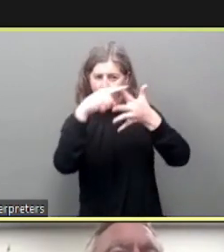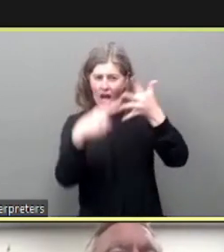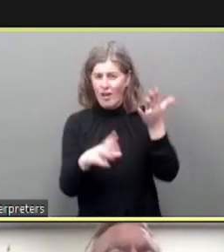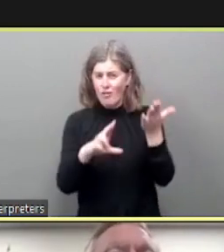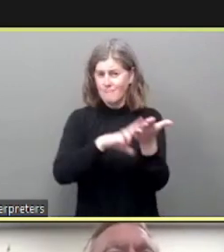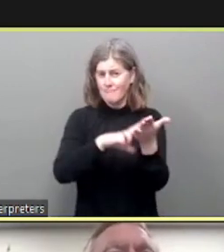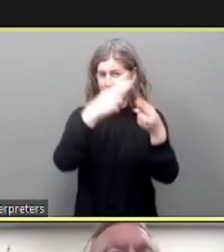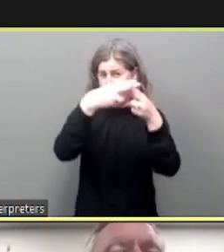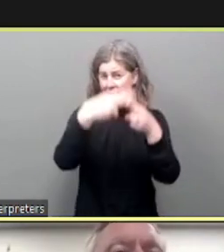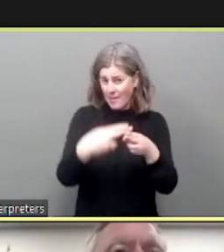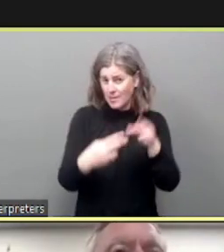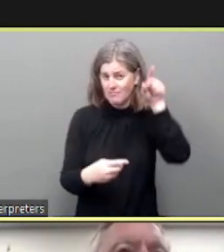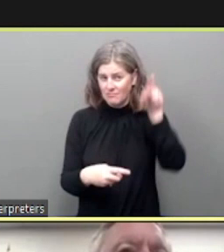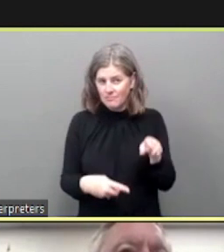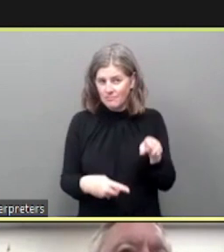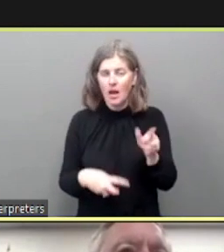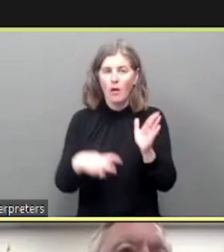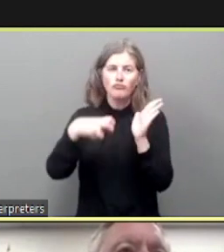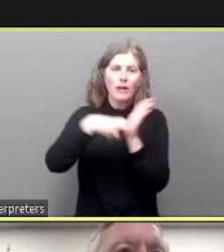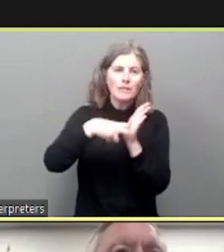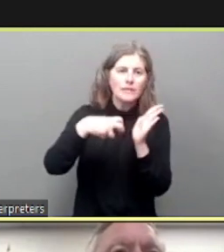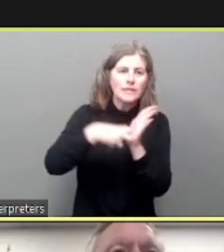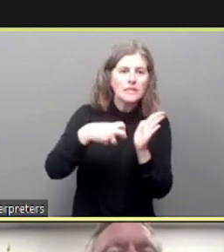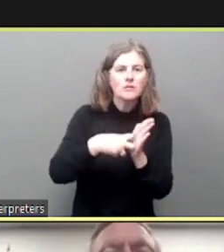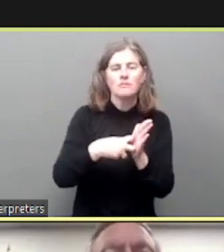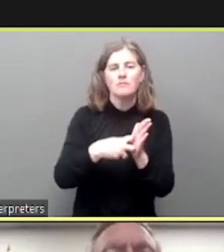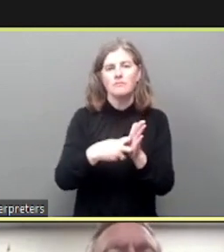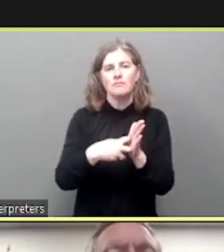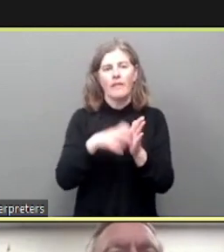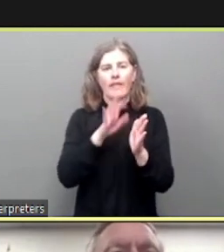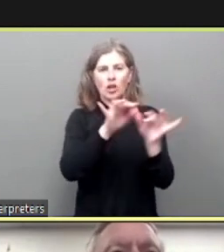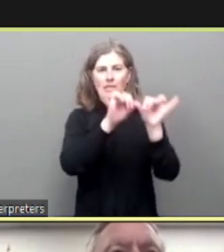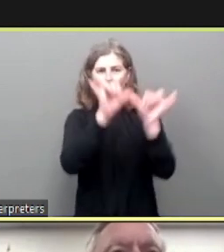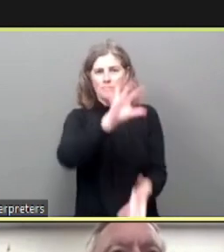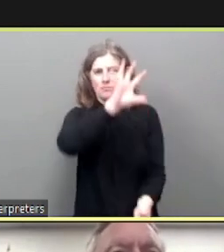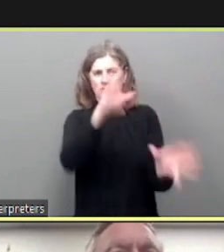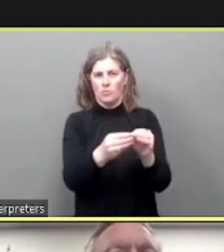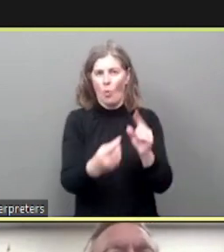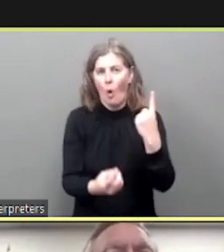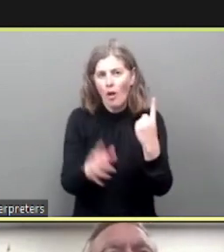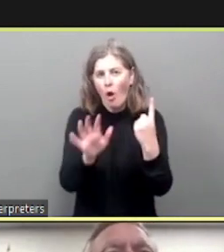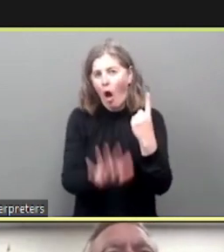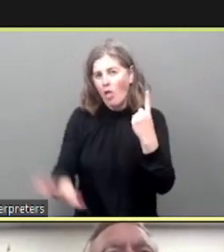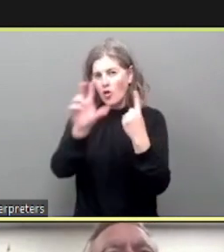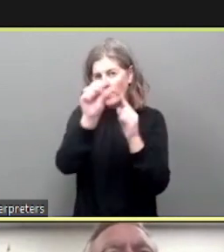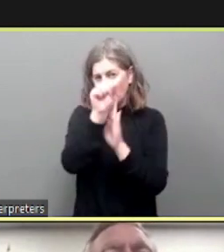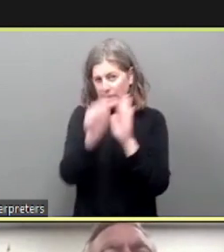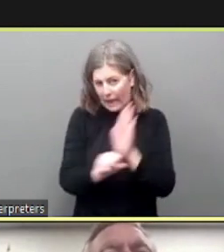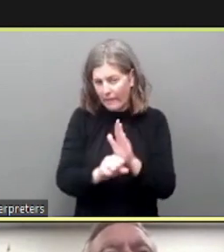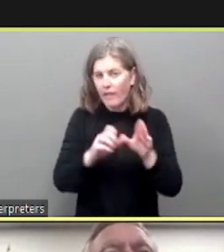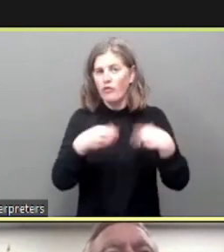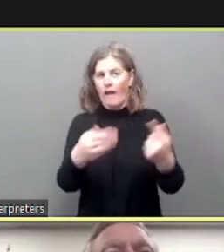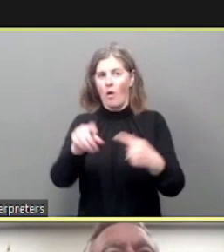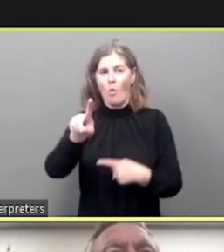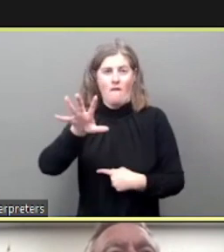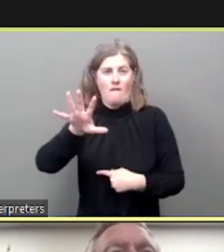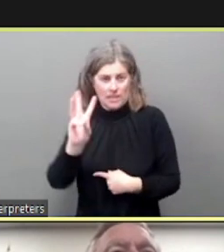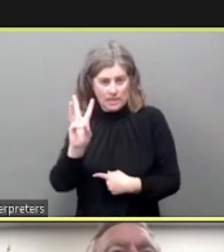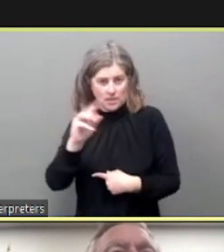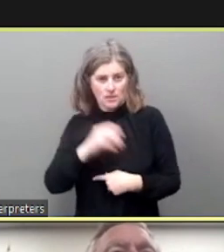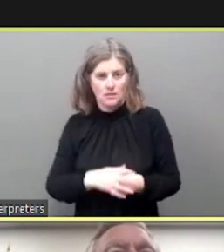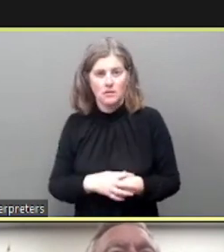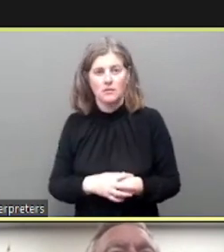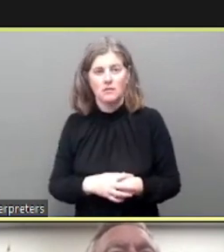here. Presbyterian reports as a system that's all over the state. And so we've